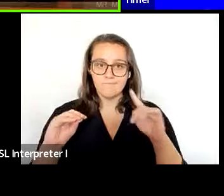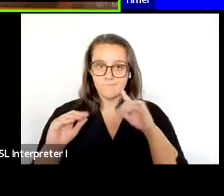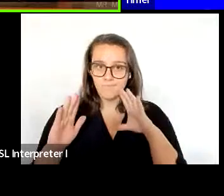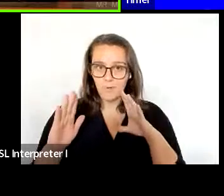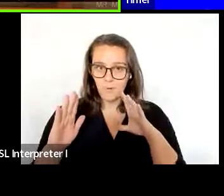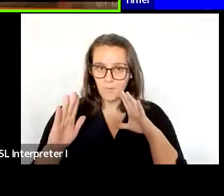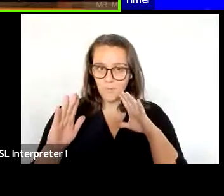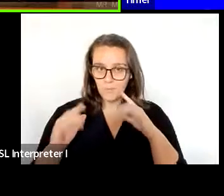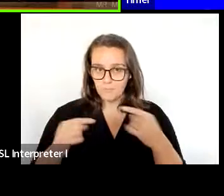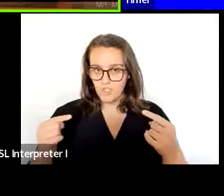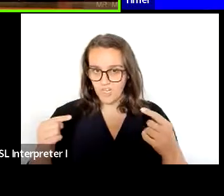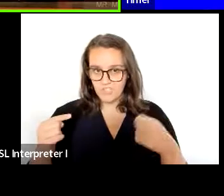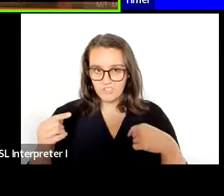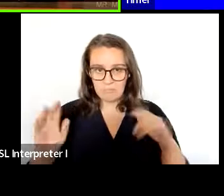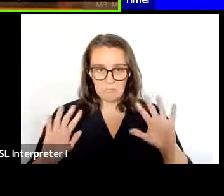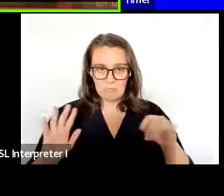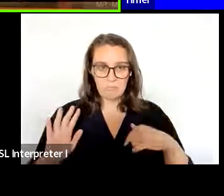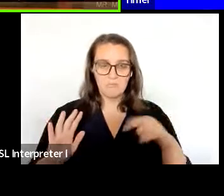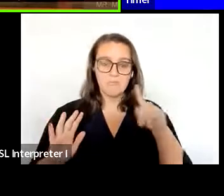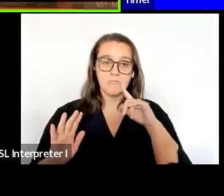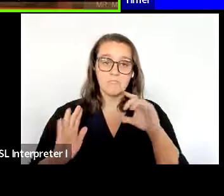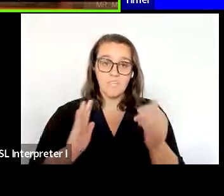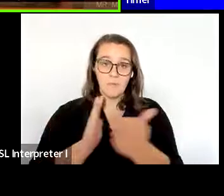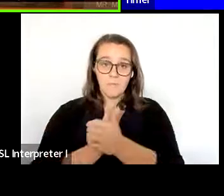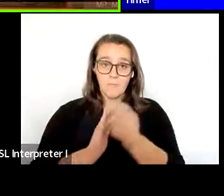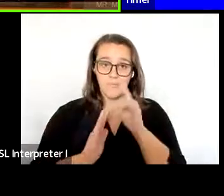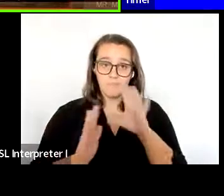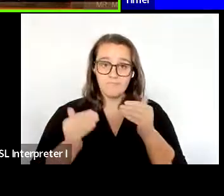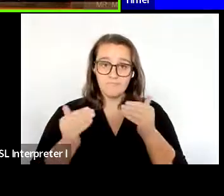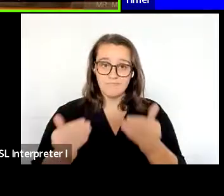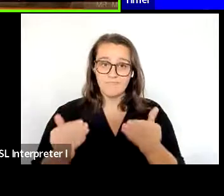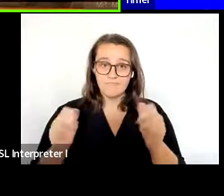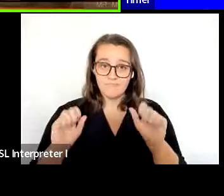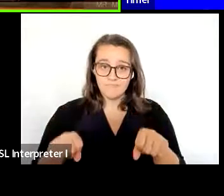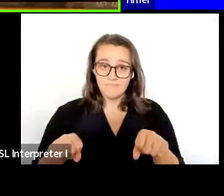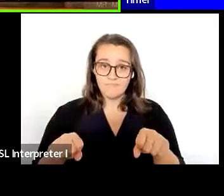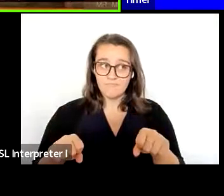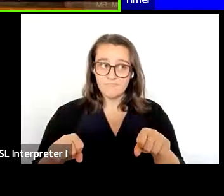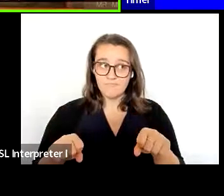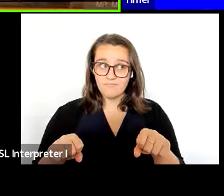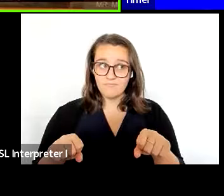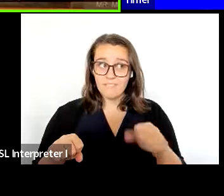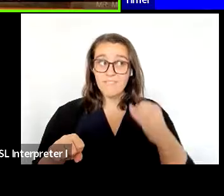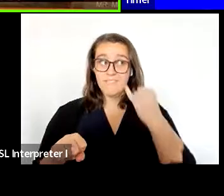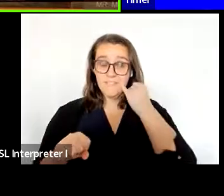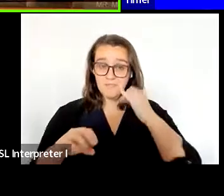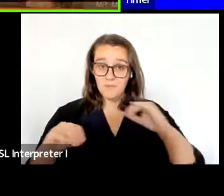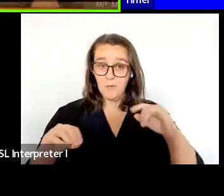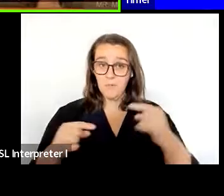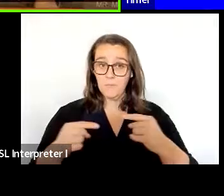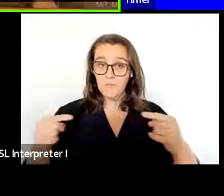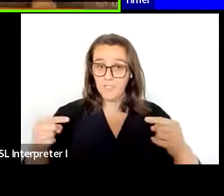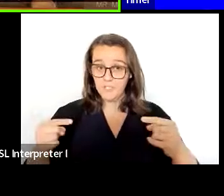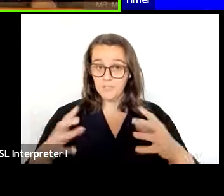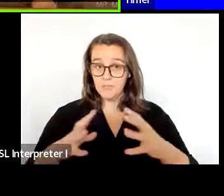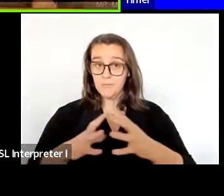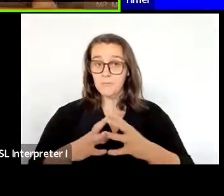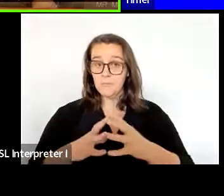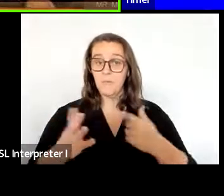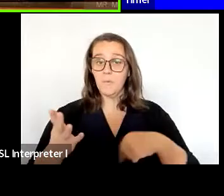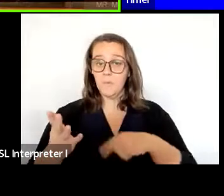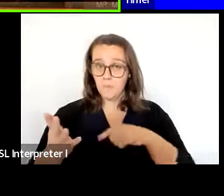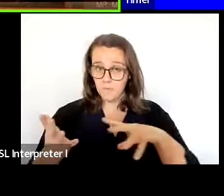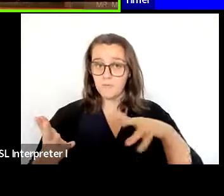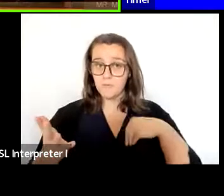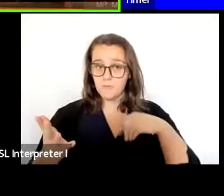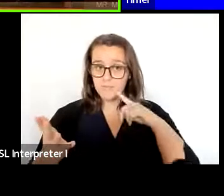Let's be clear. The amendment is in order if there's no objection, and I'm not hearing any objection. Therefore, the amendment is accepted. Are